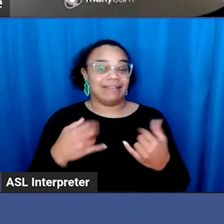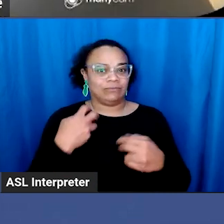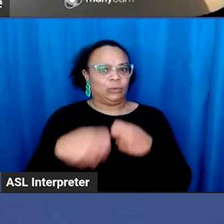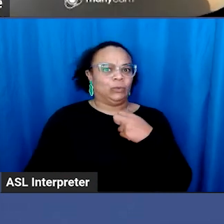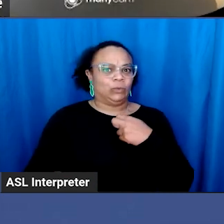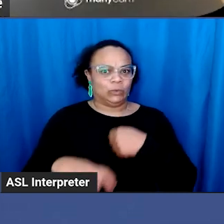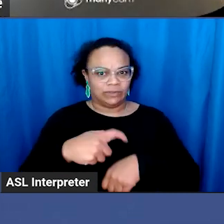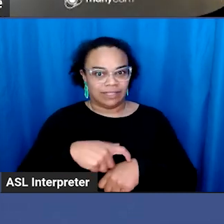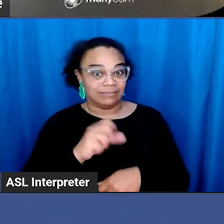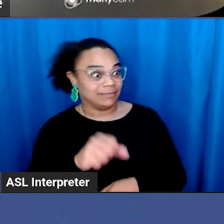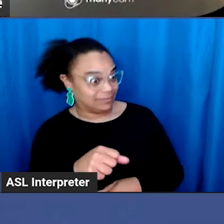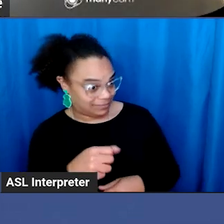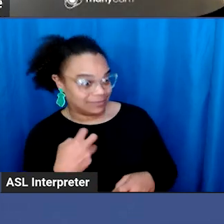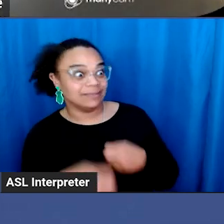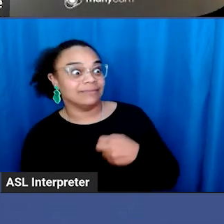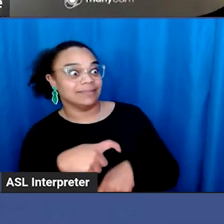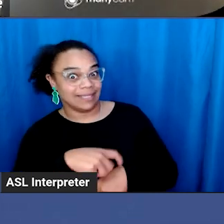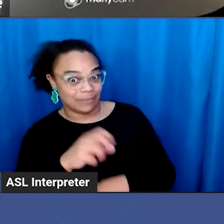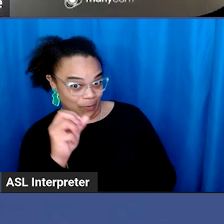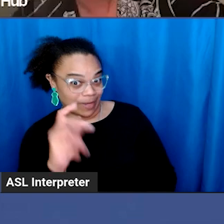time. Okay.